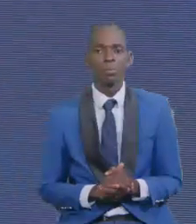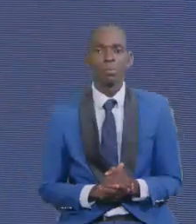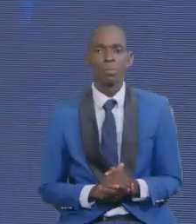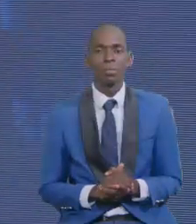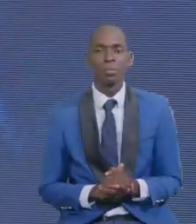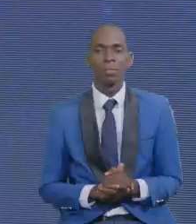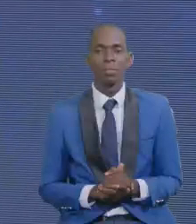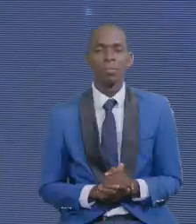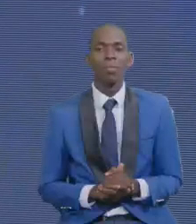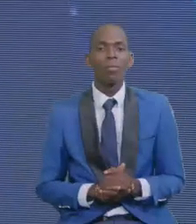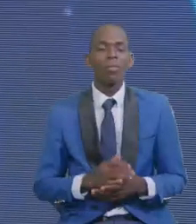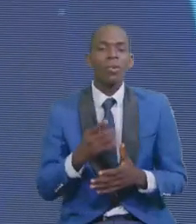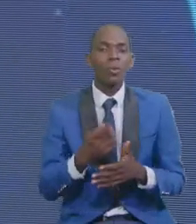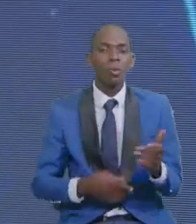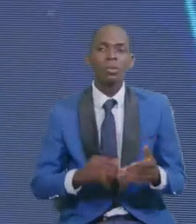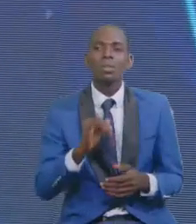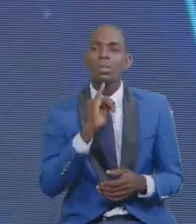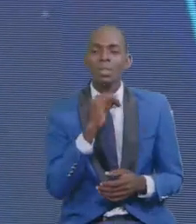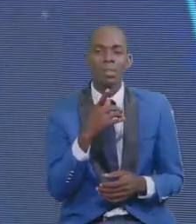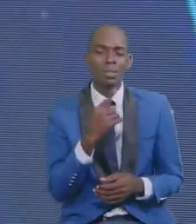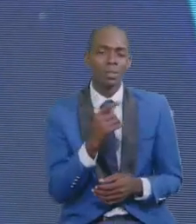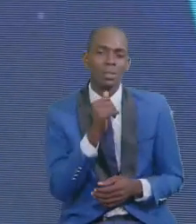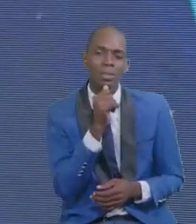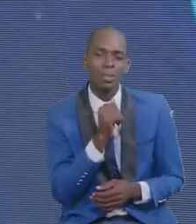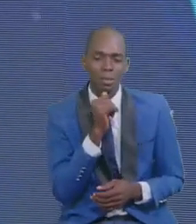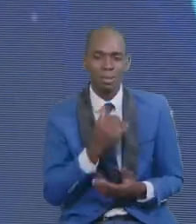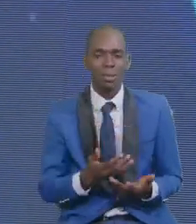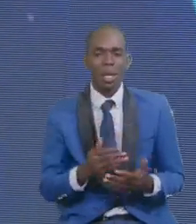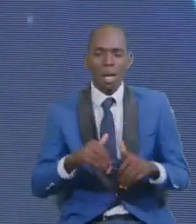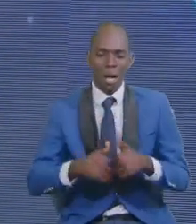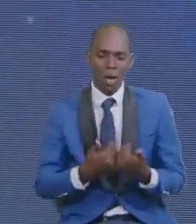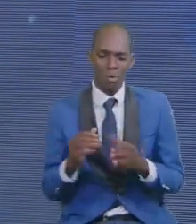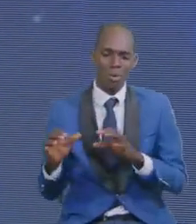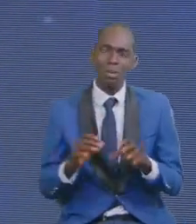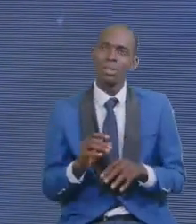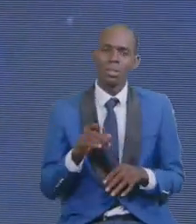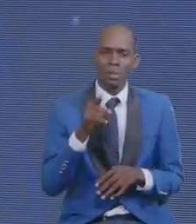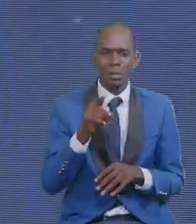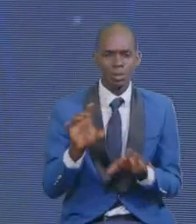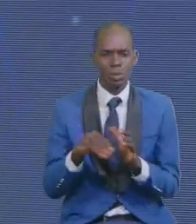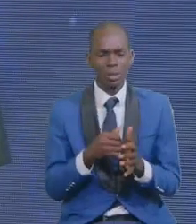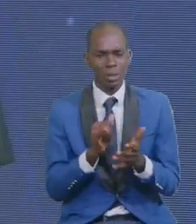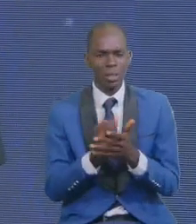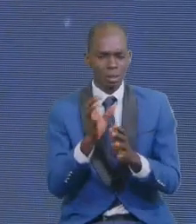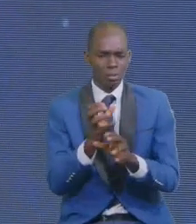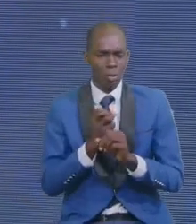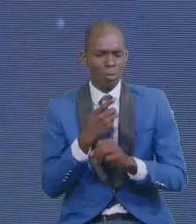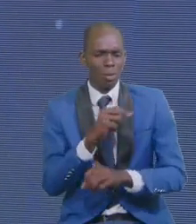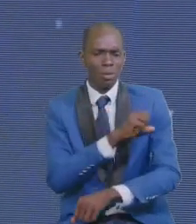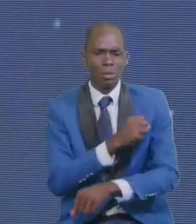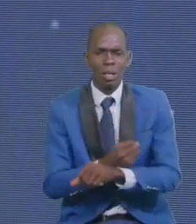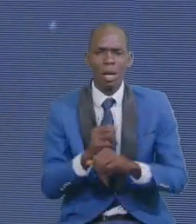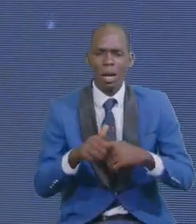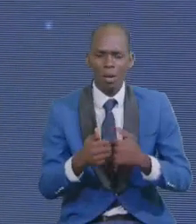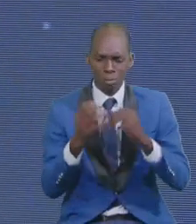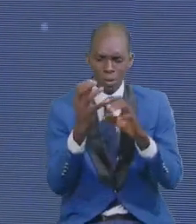What was his secret? How did he do this? That strength came, power